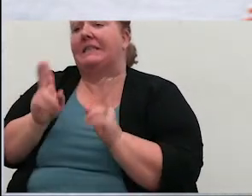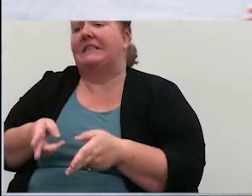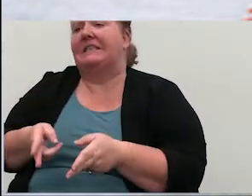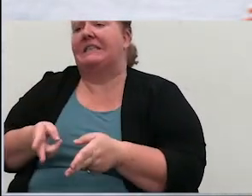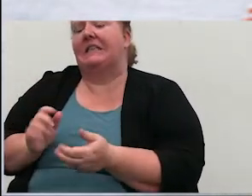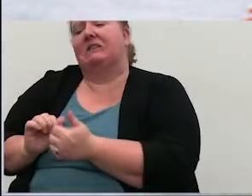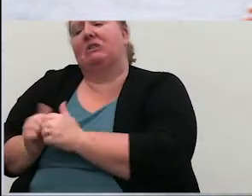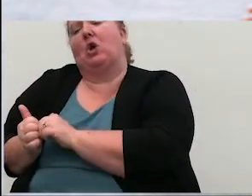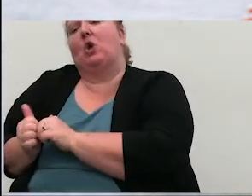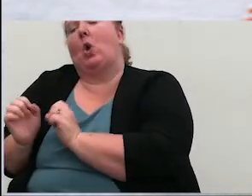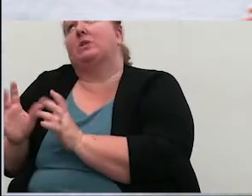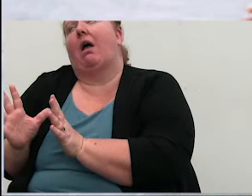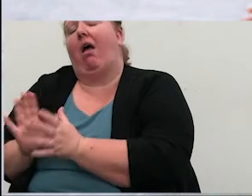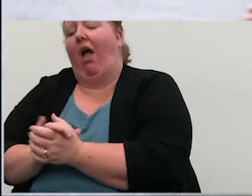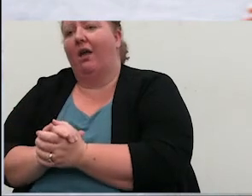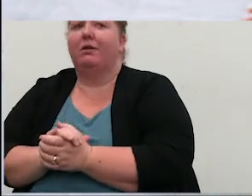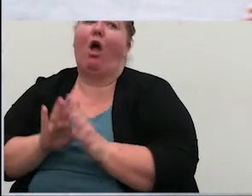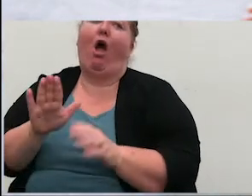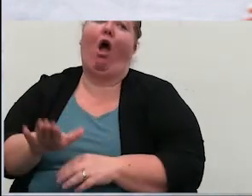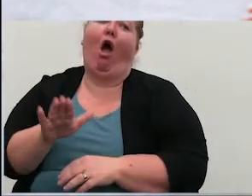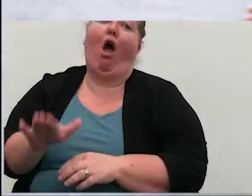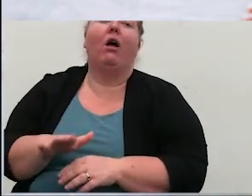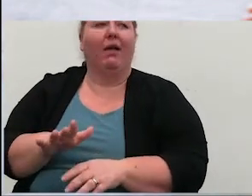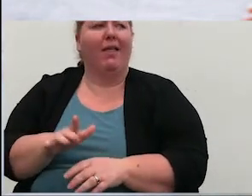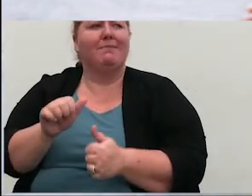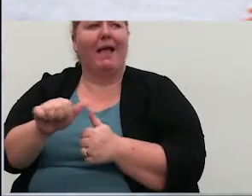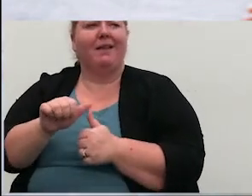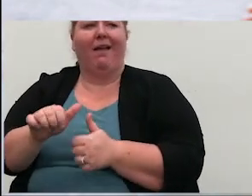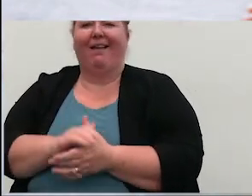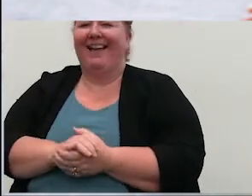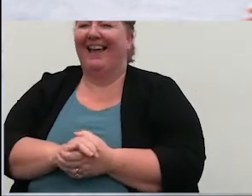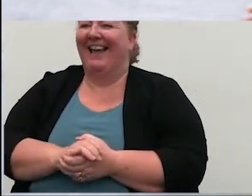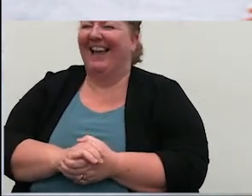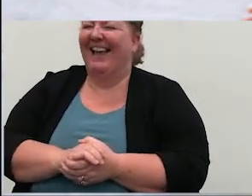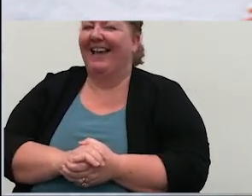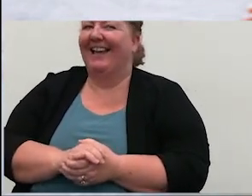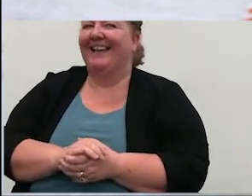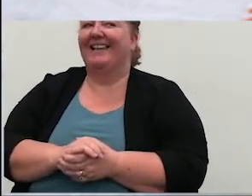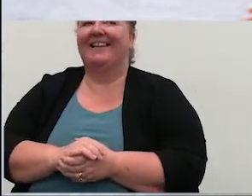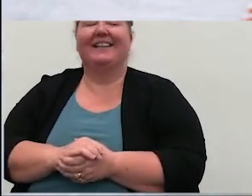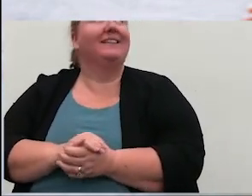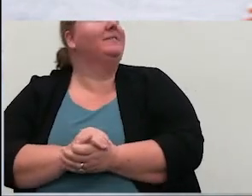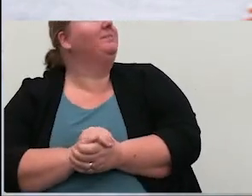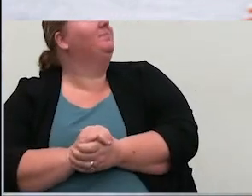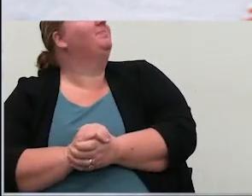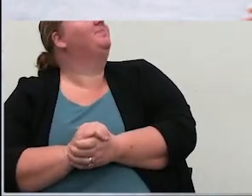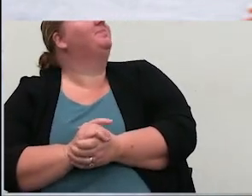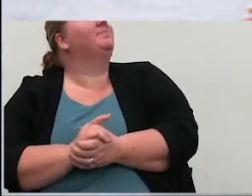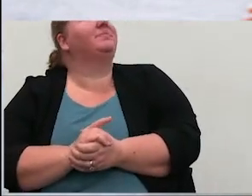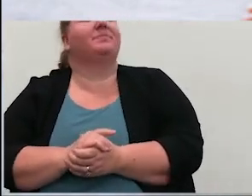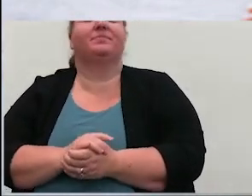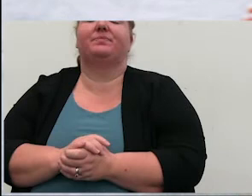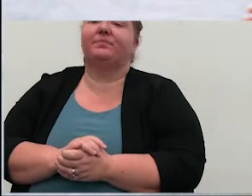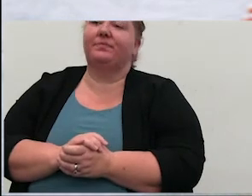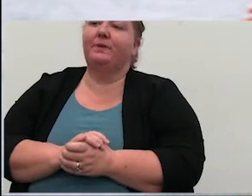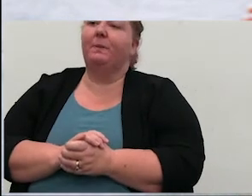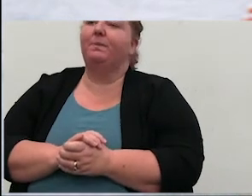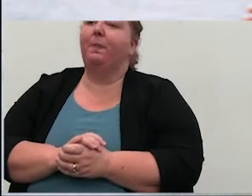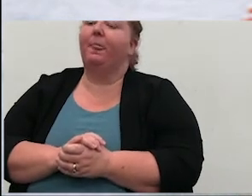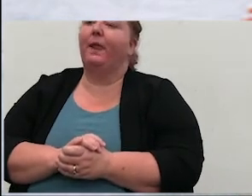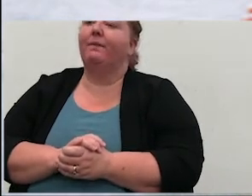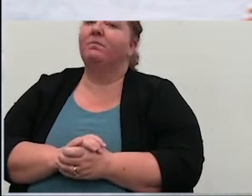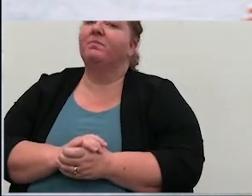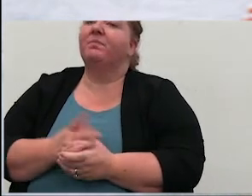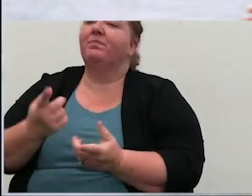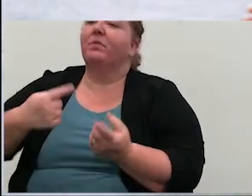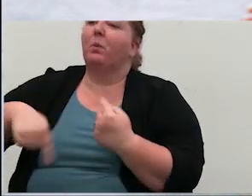co-star, doesn't like it. It is a little feather boa. But we are very